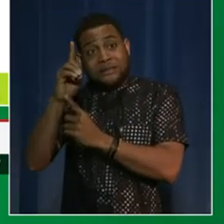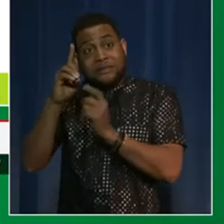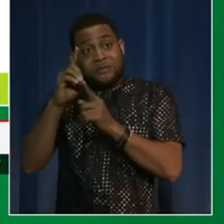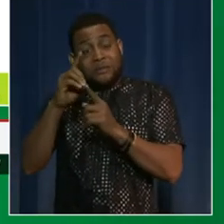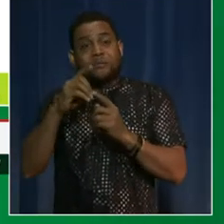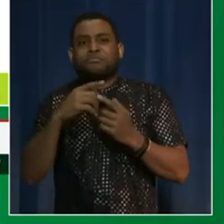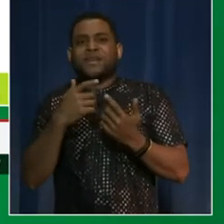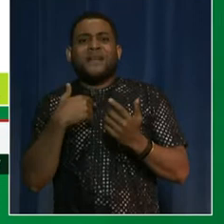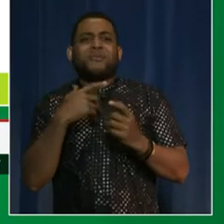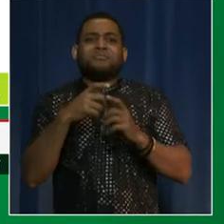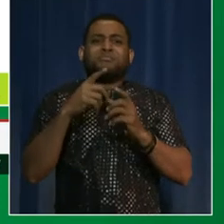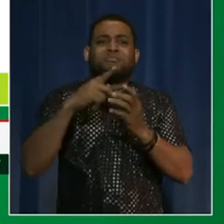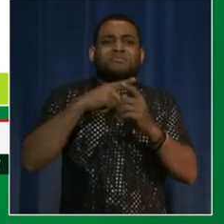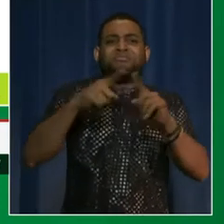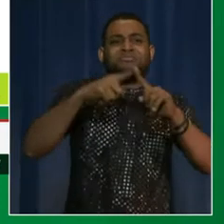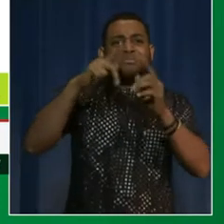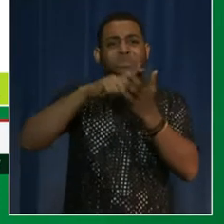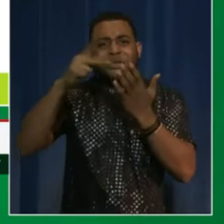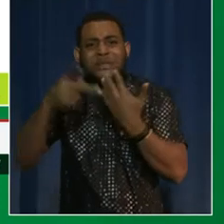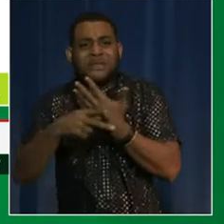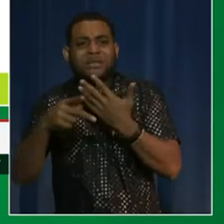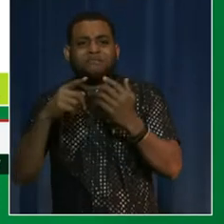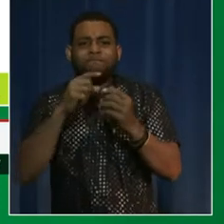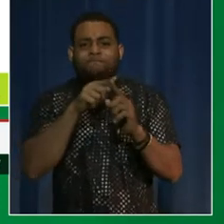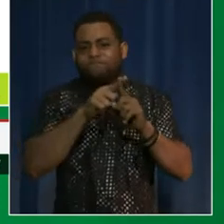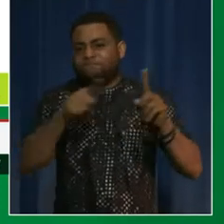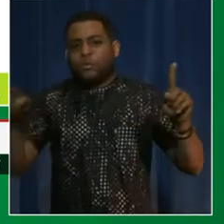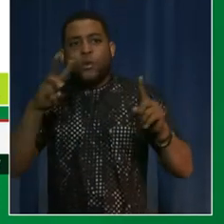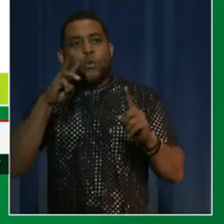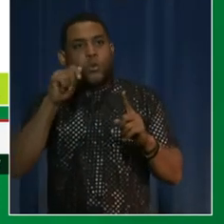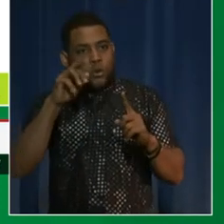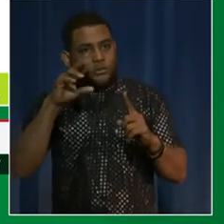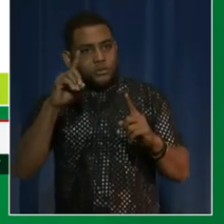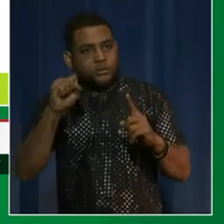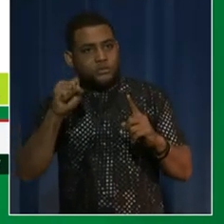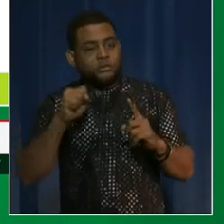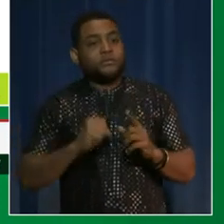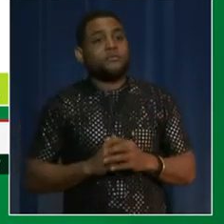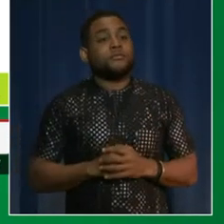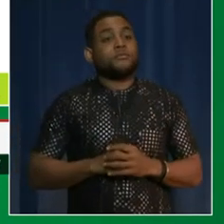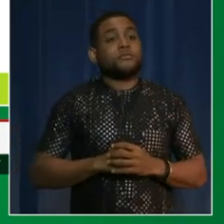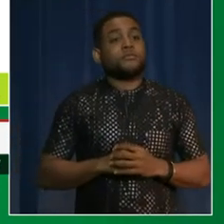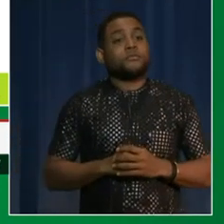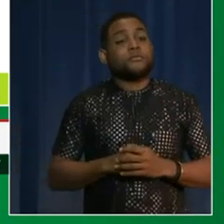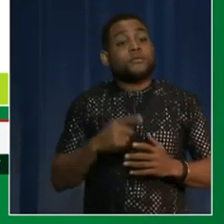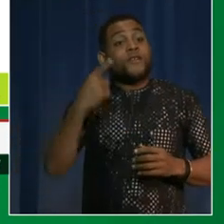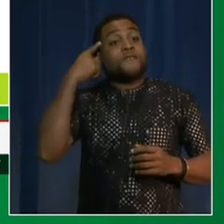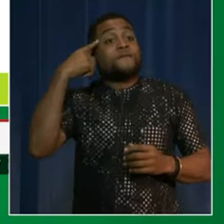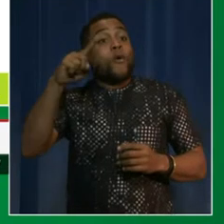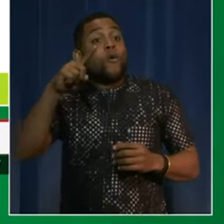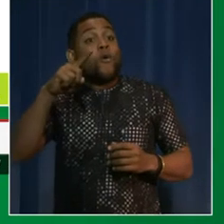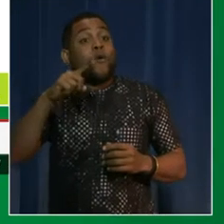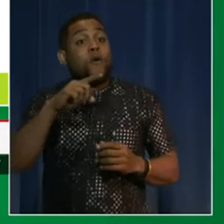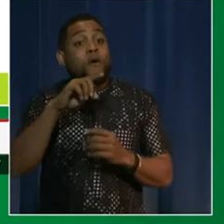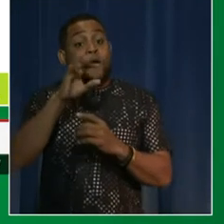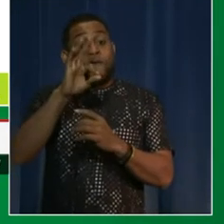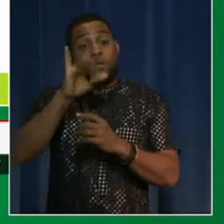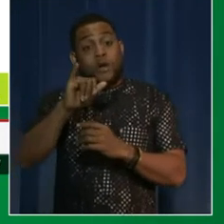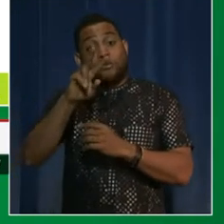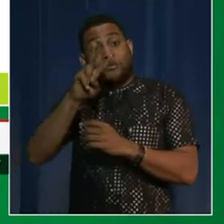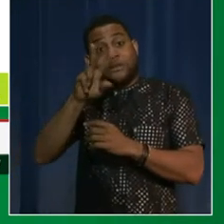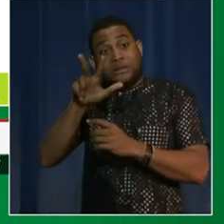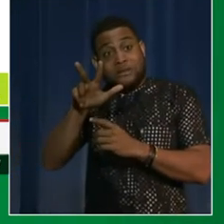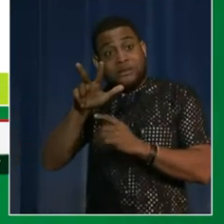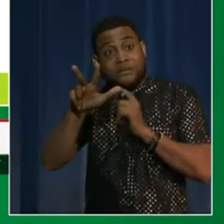what you see in the capital budget for FY23, which for us starts on October 1st, is a real investment to try to